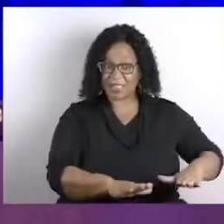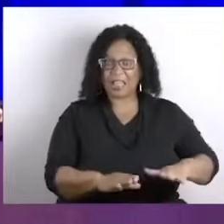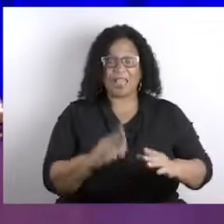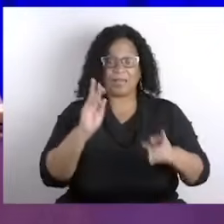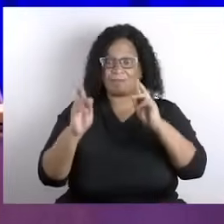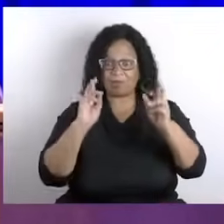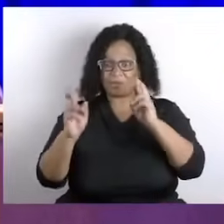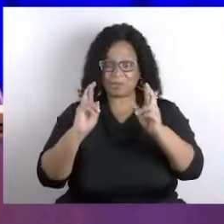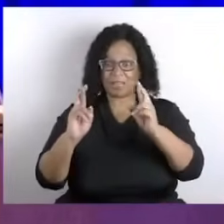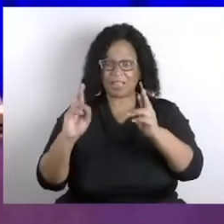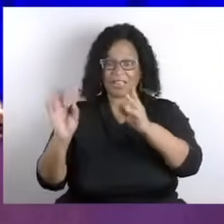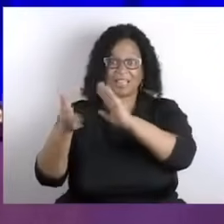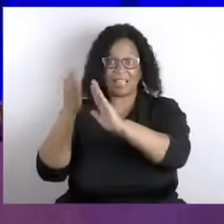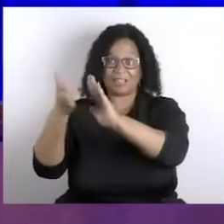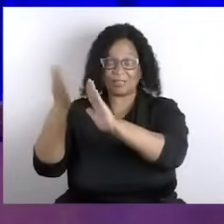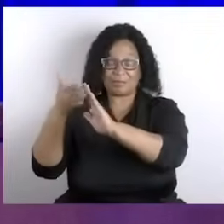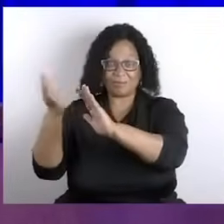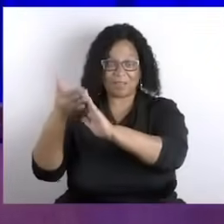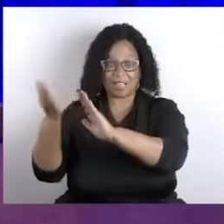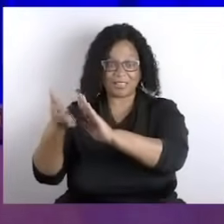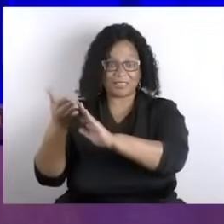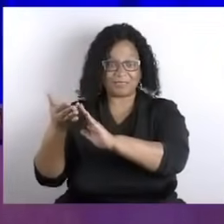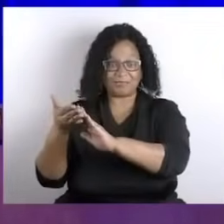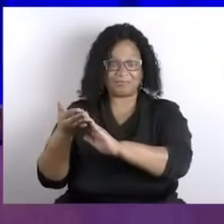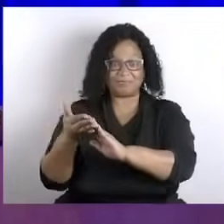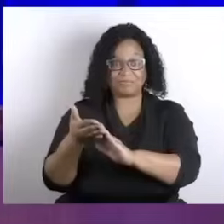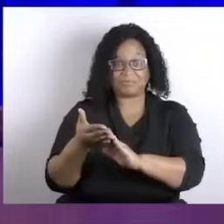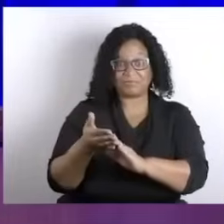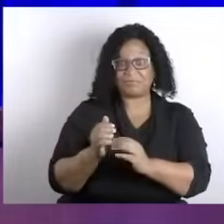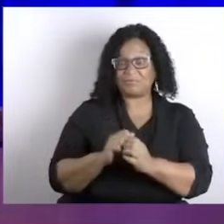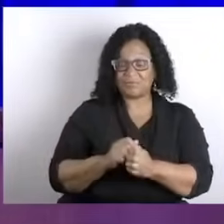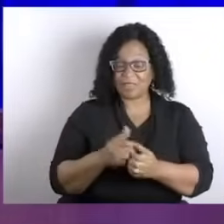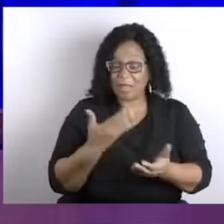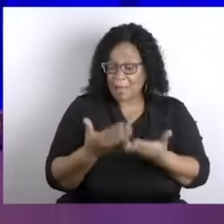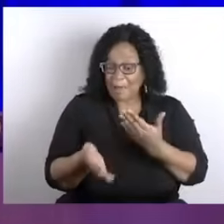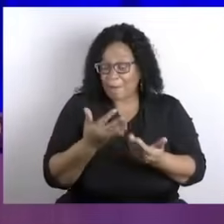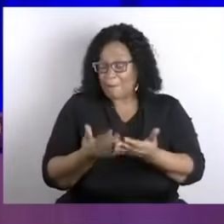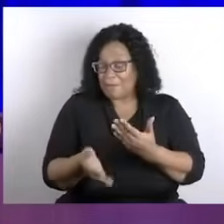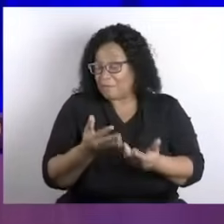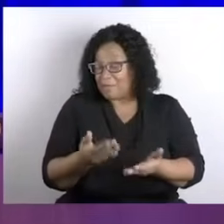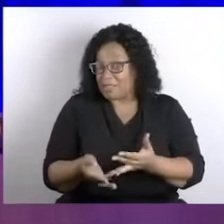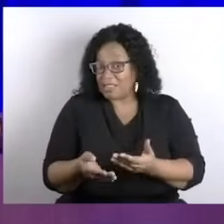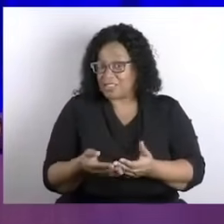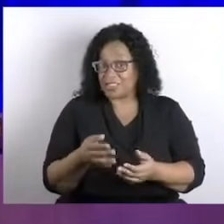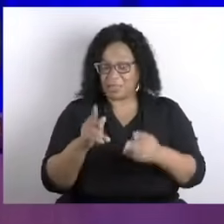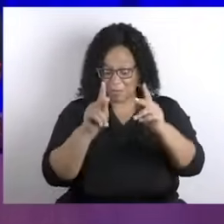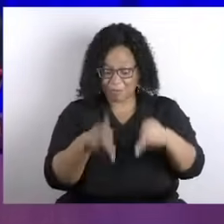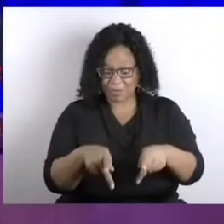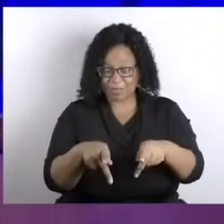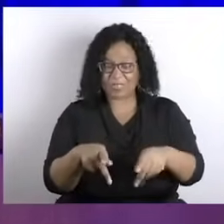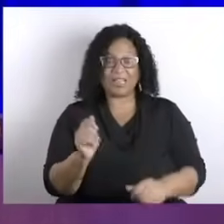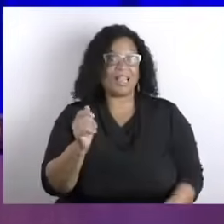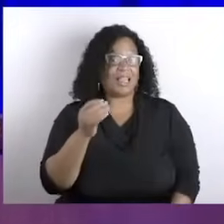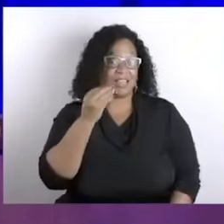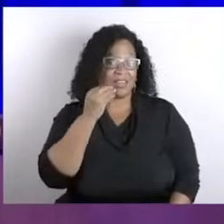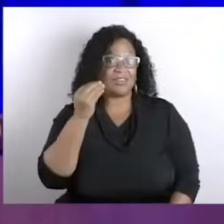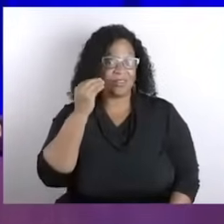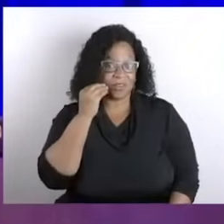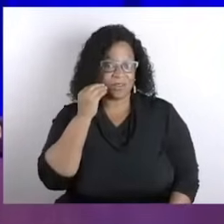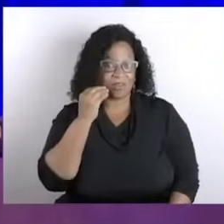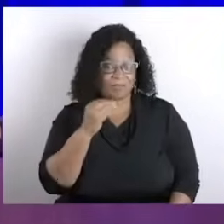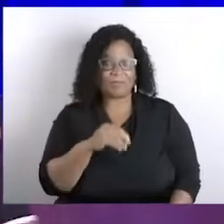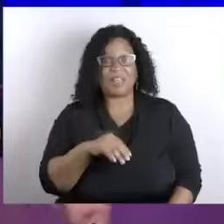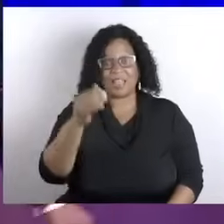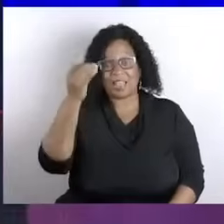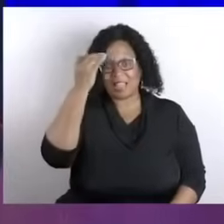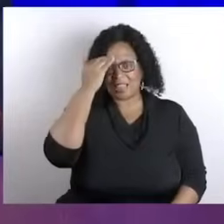me praise. Now, brothers and sisters, if there's anybody in your house today listening to me and you know that your God keeps his promises, this is a